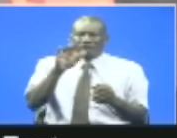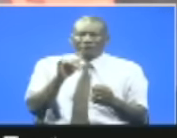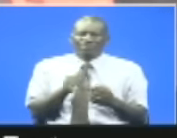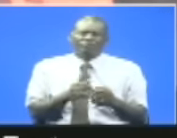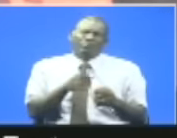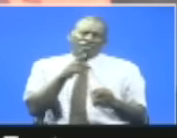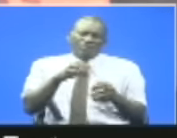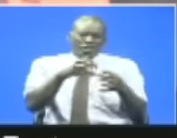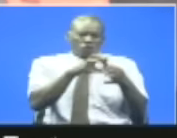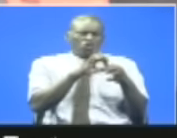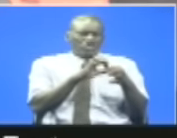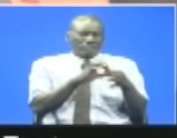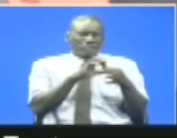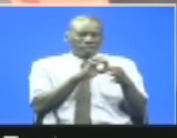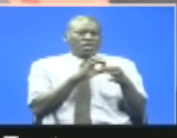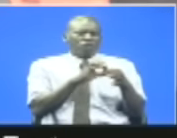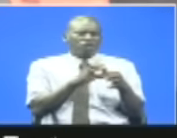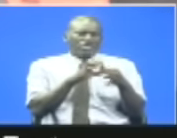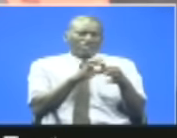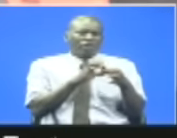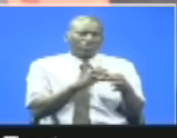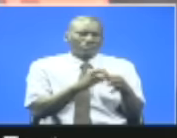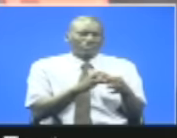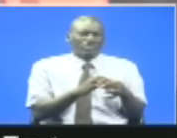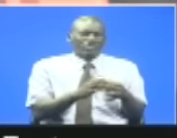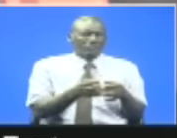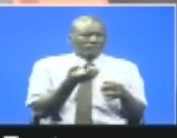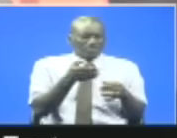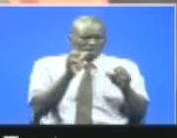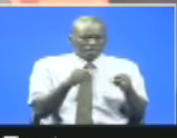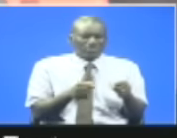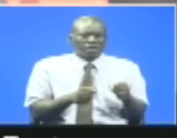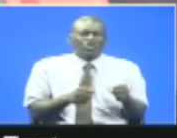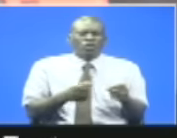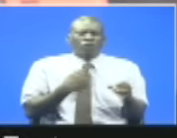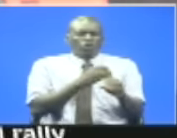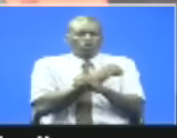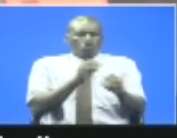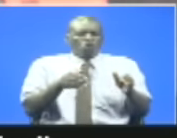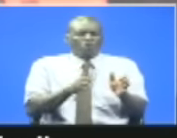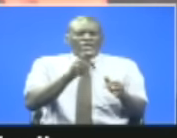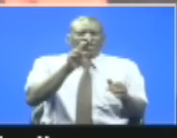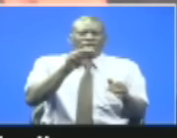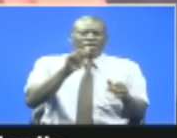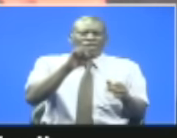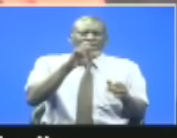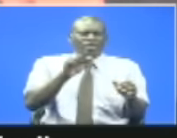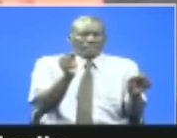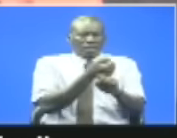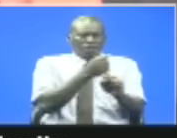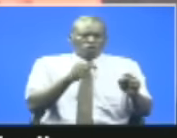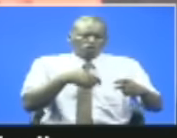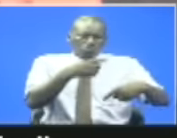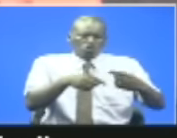the unity seems to be inevitable. There is no way NASA is going to survive if they